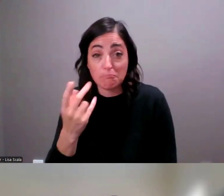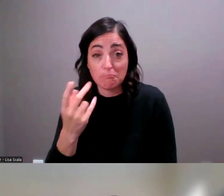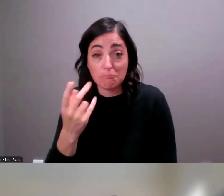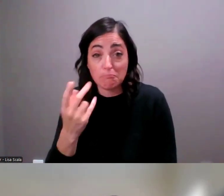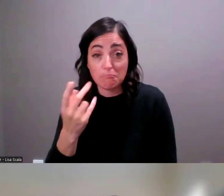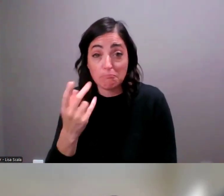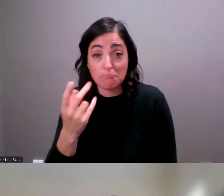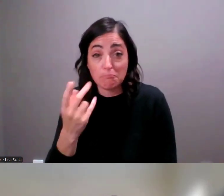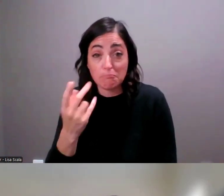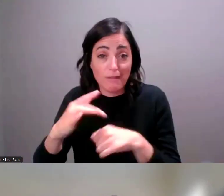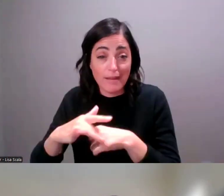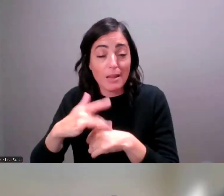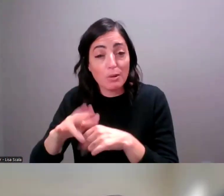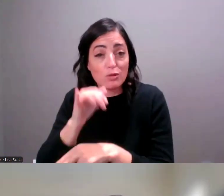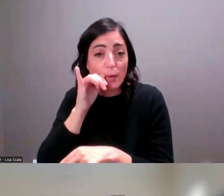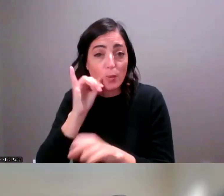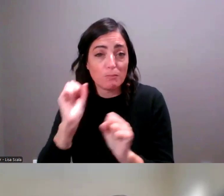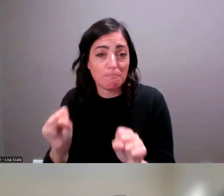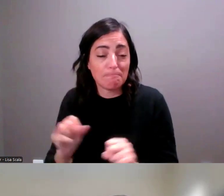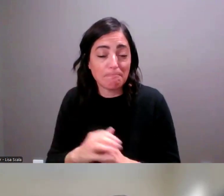tape available.